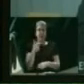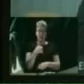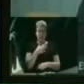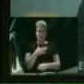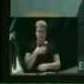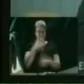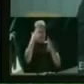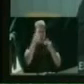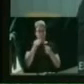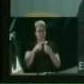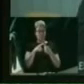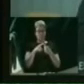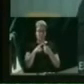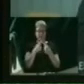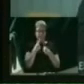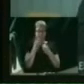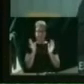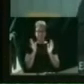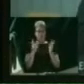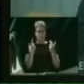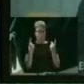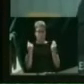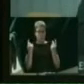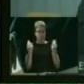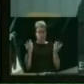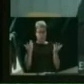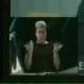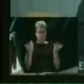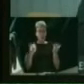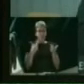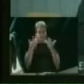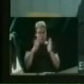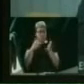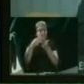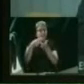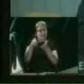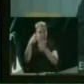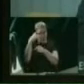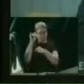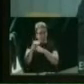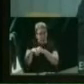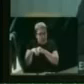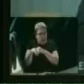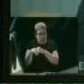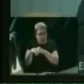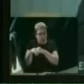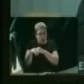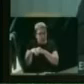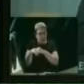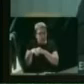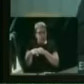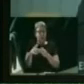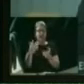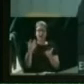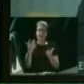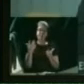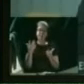to decide, hey, what are we going to do? That we've already paid for it is